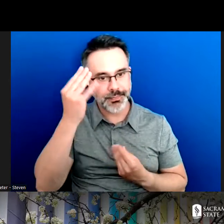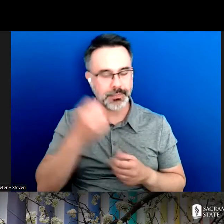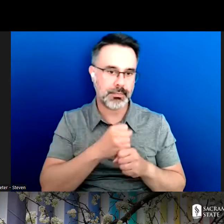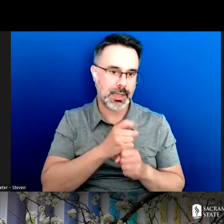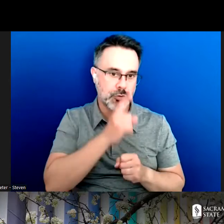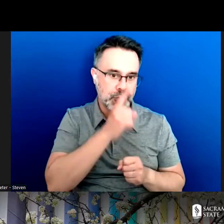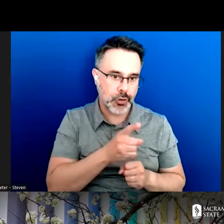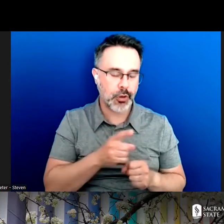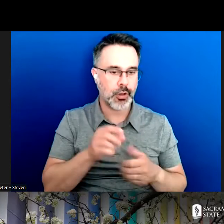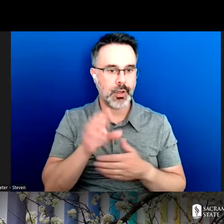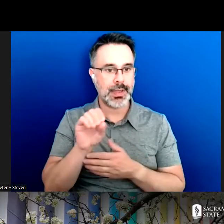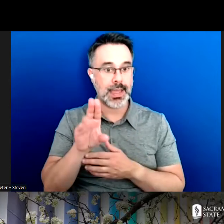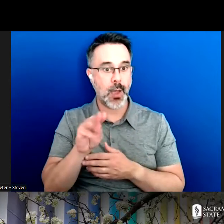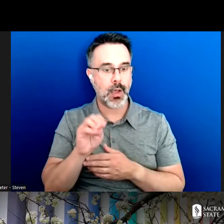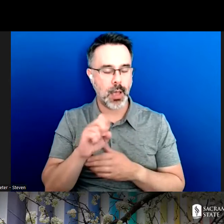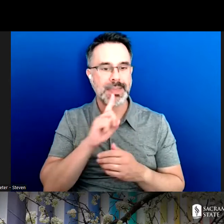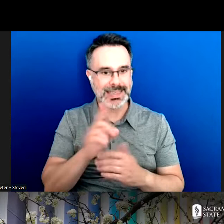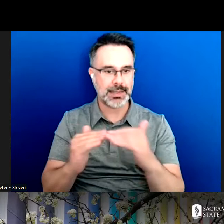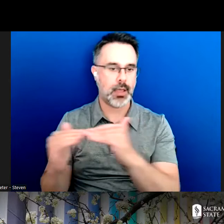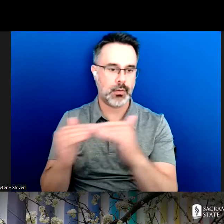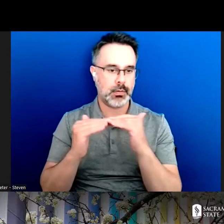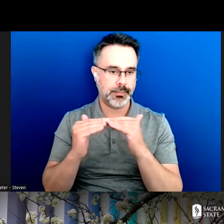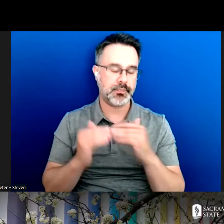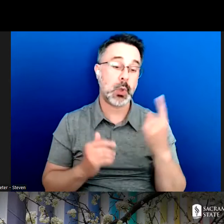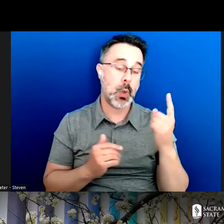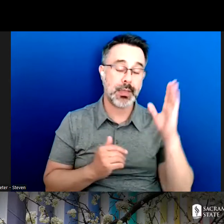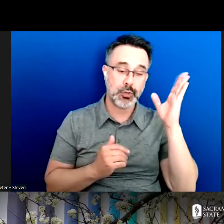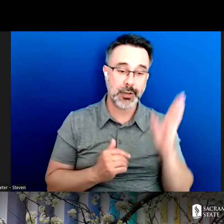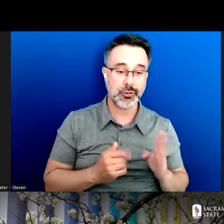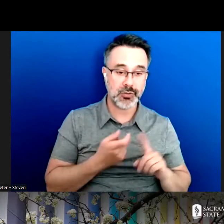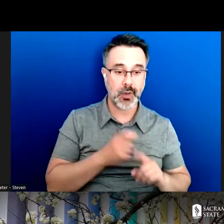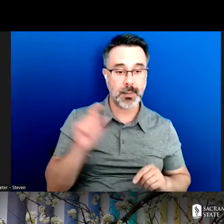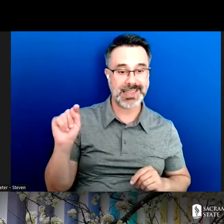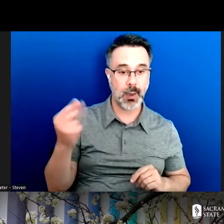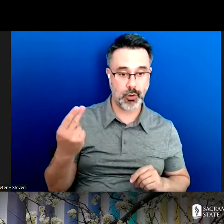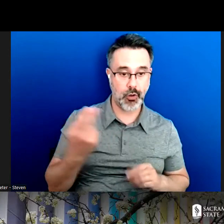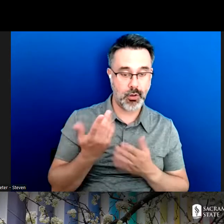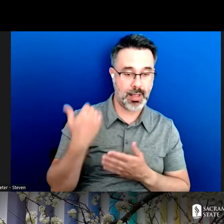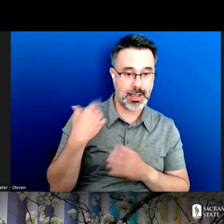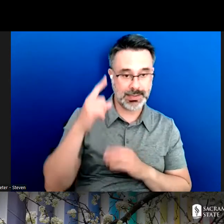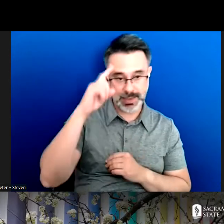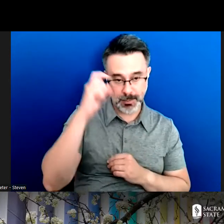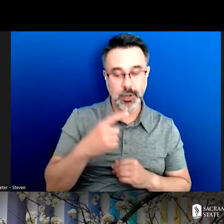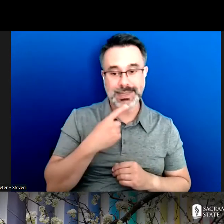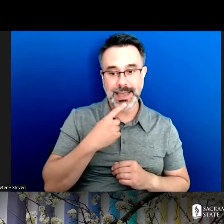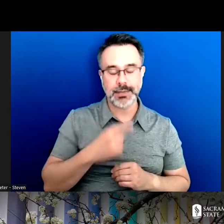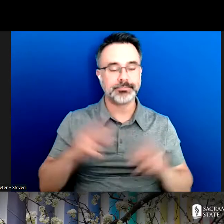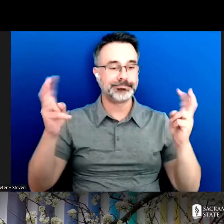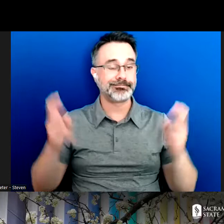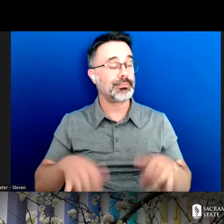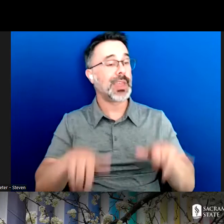equitable outcome. As one of the presenters at the town hall last summer said, the system